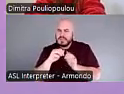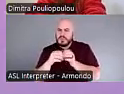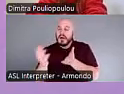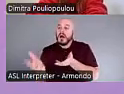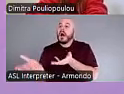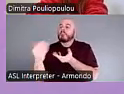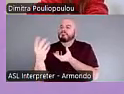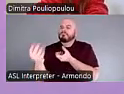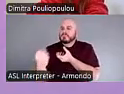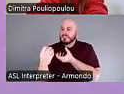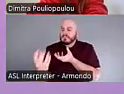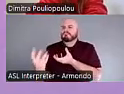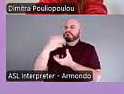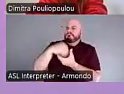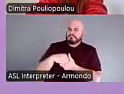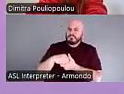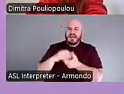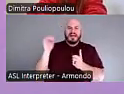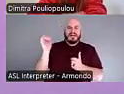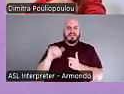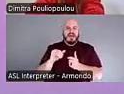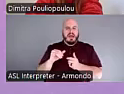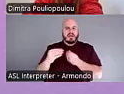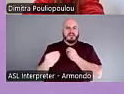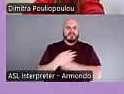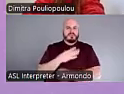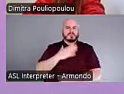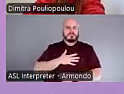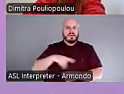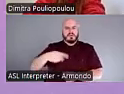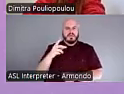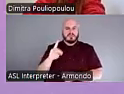the question that motivated my doctoral research.